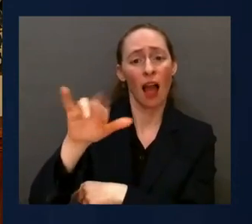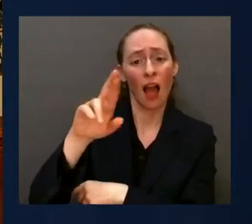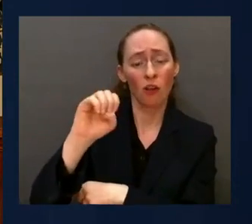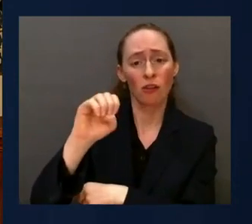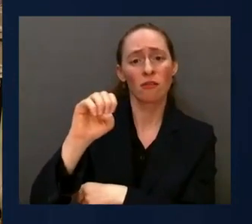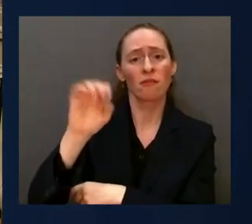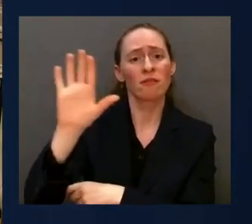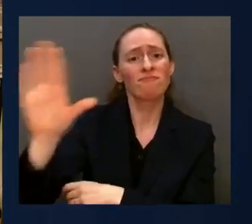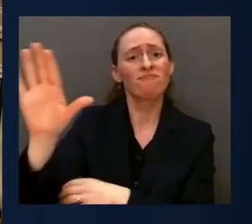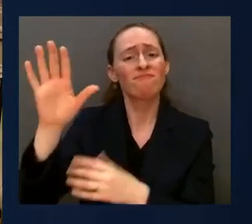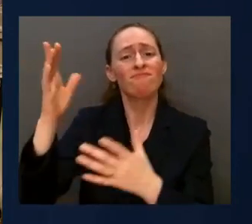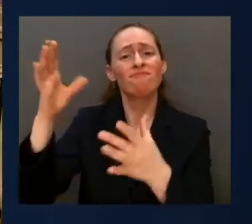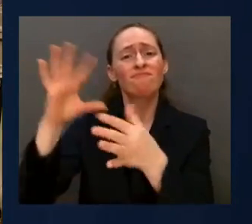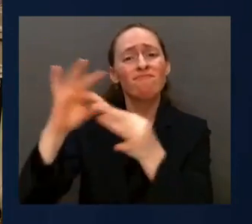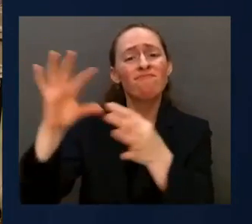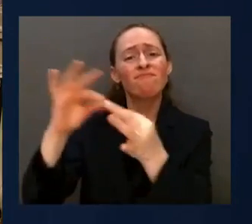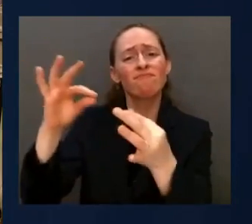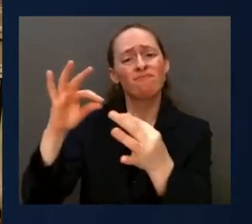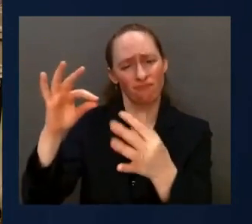And